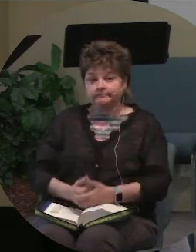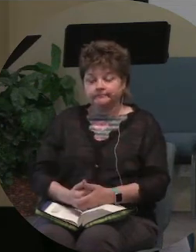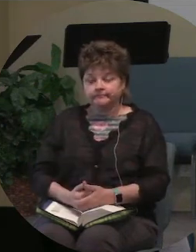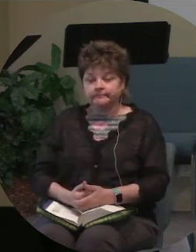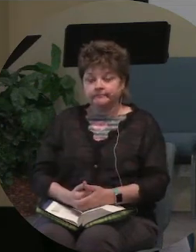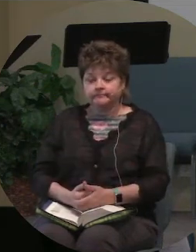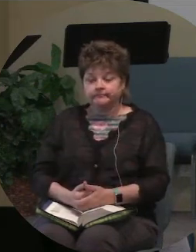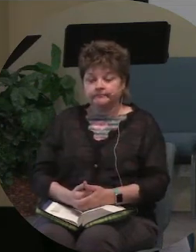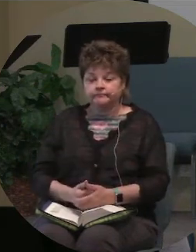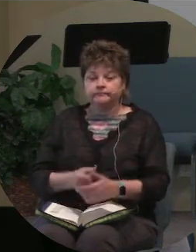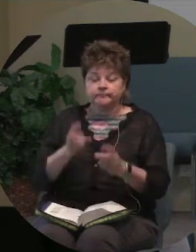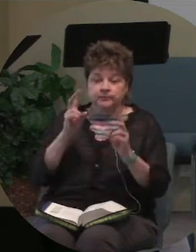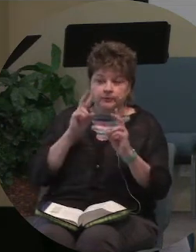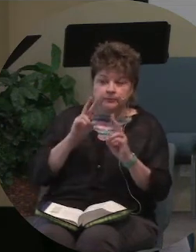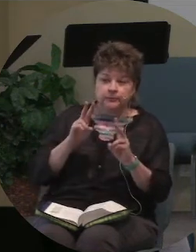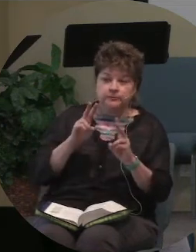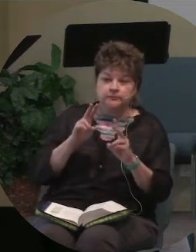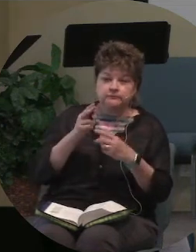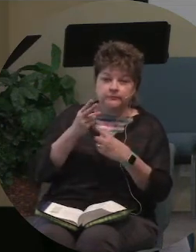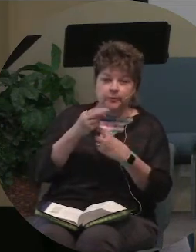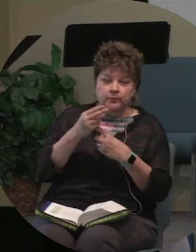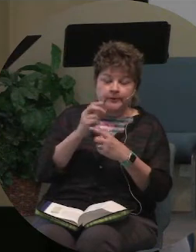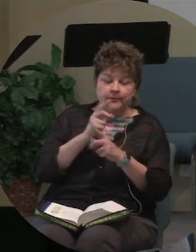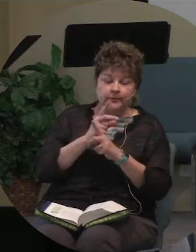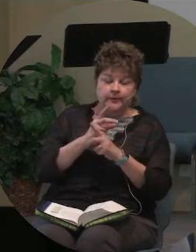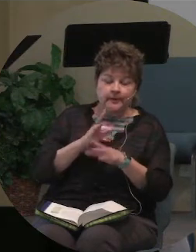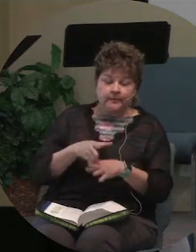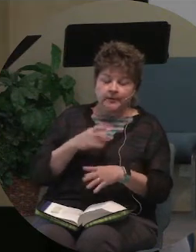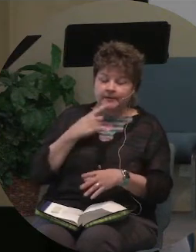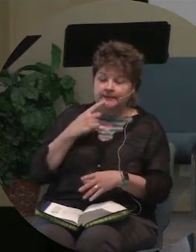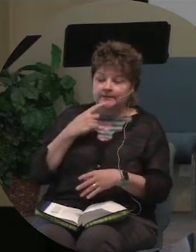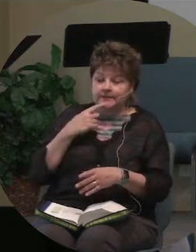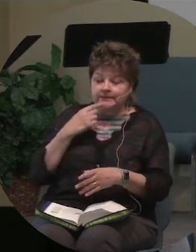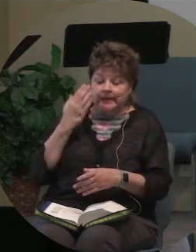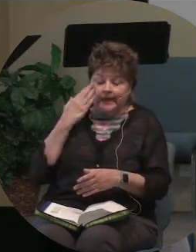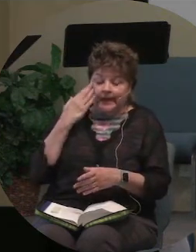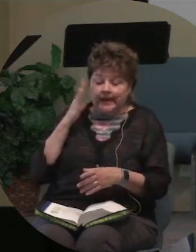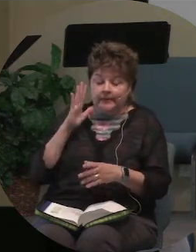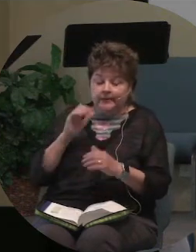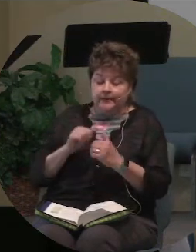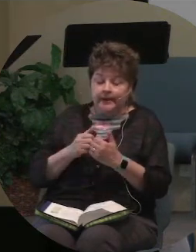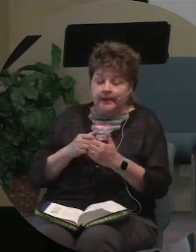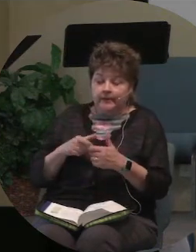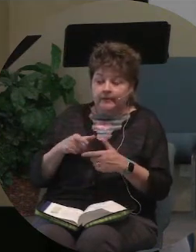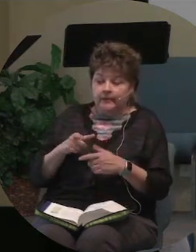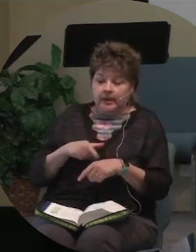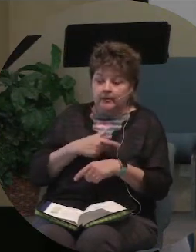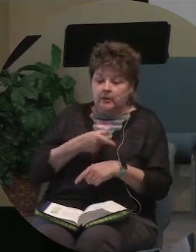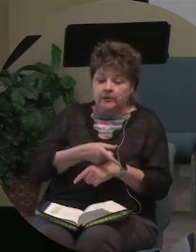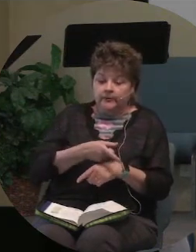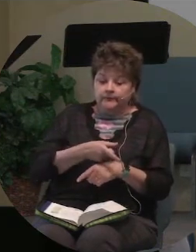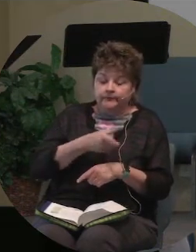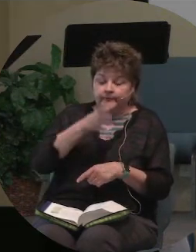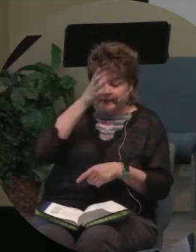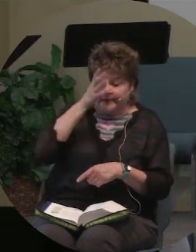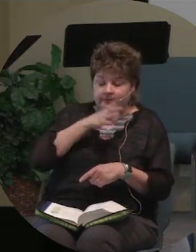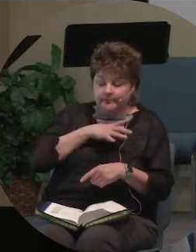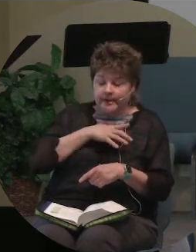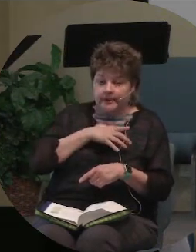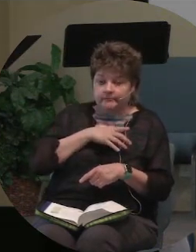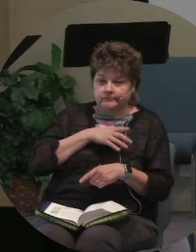And he looks at the innkeeper and he says, I'm going to paraphrase, I don't know how long this guy's going to be here, but put it on my tab.